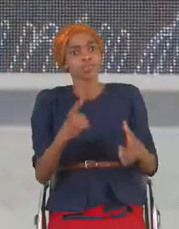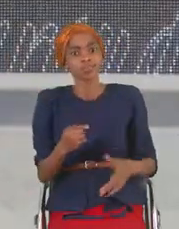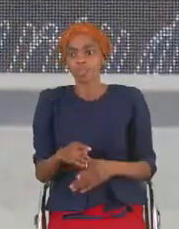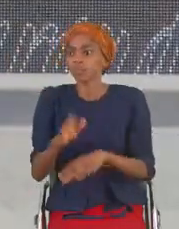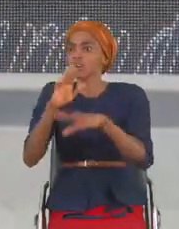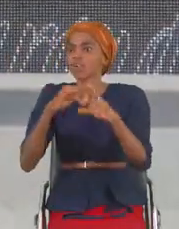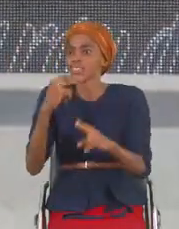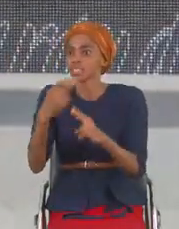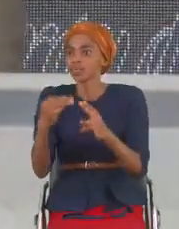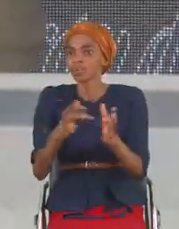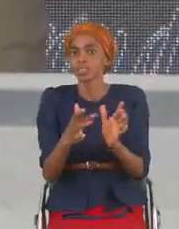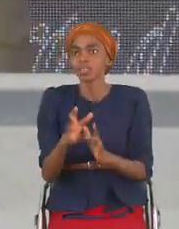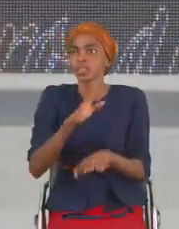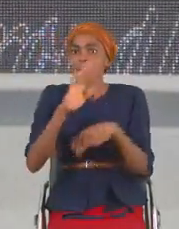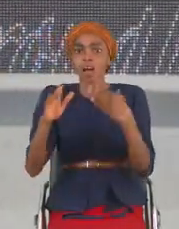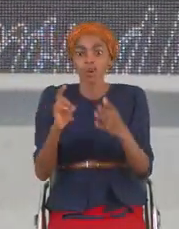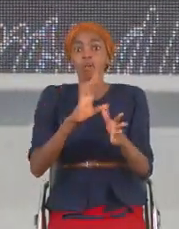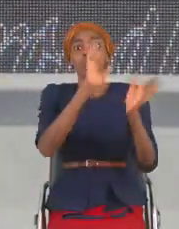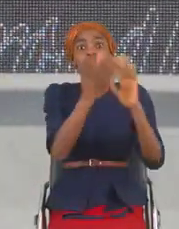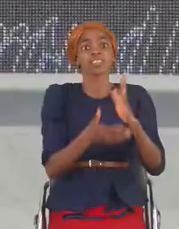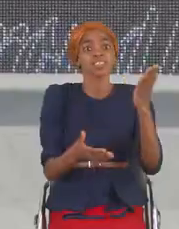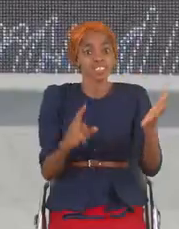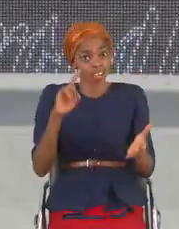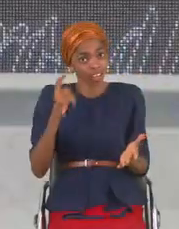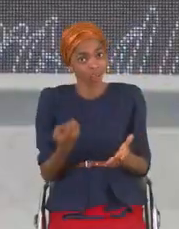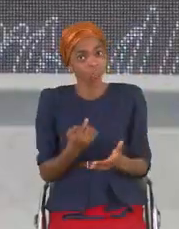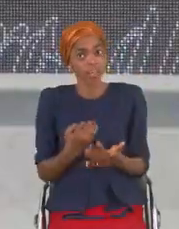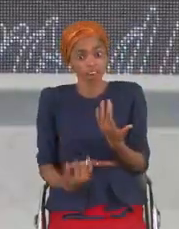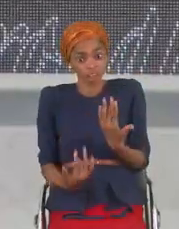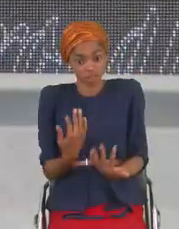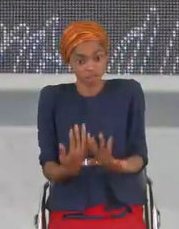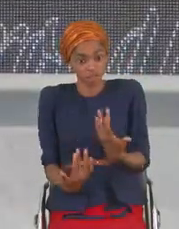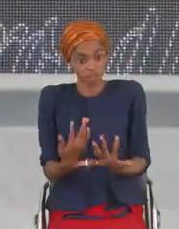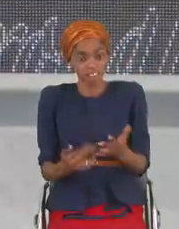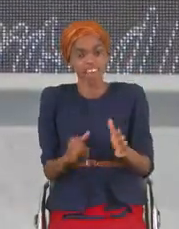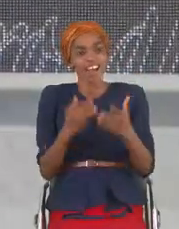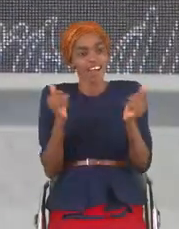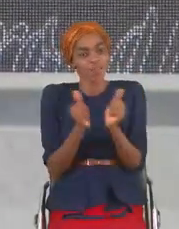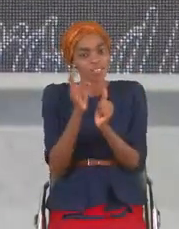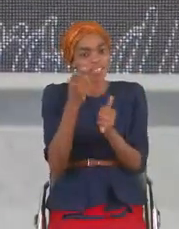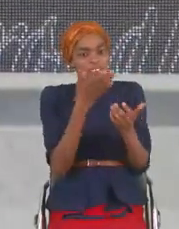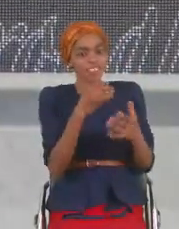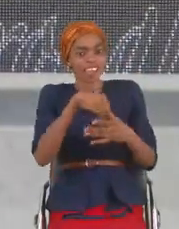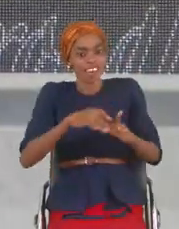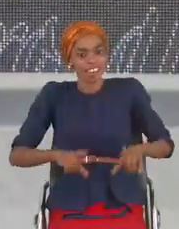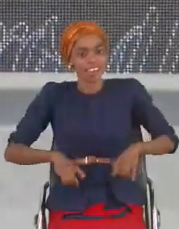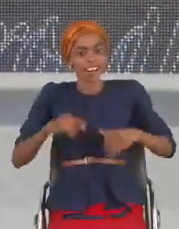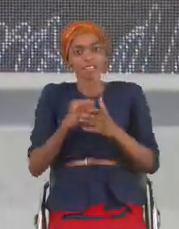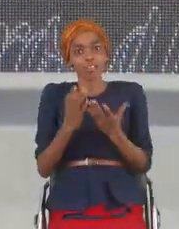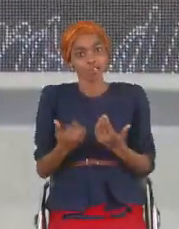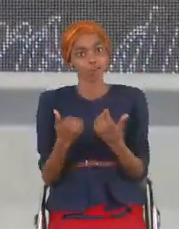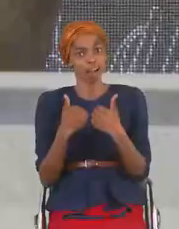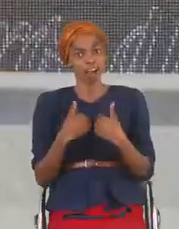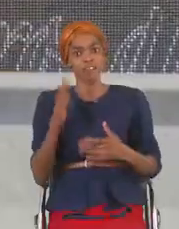of Jesus, your presence there, and the fire, the flame of fire in your life that you carry,